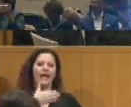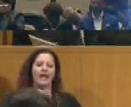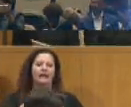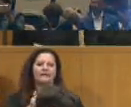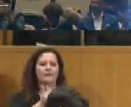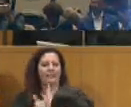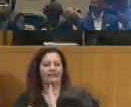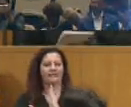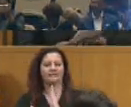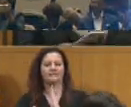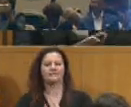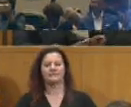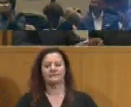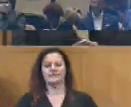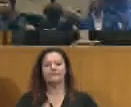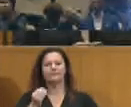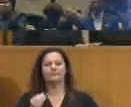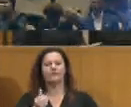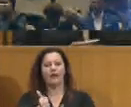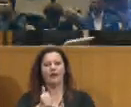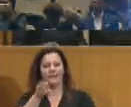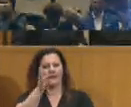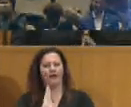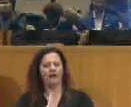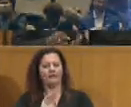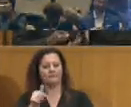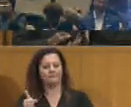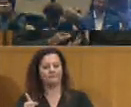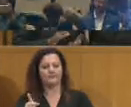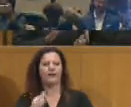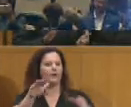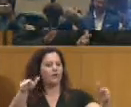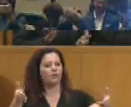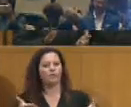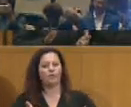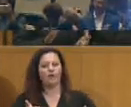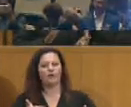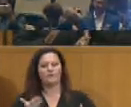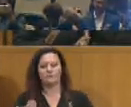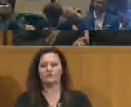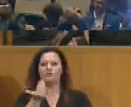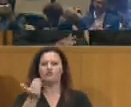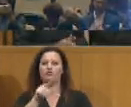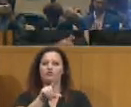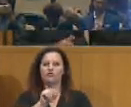or may be established for the government thereof.